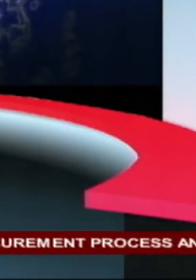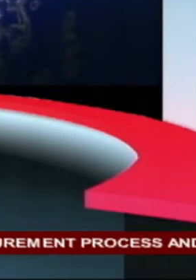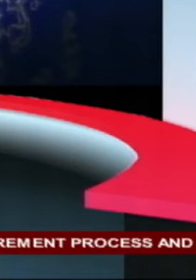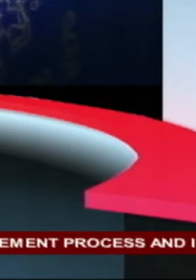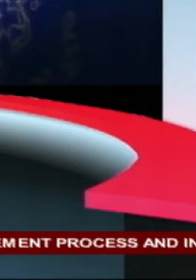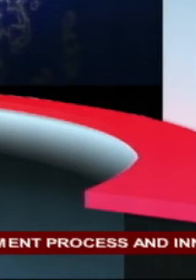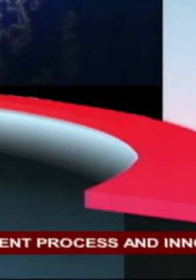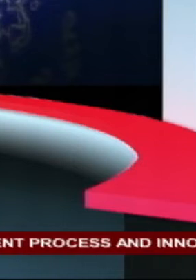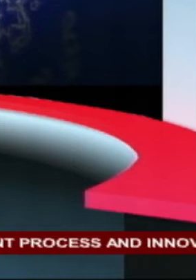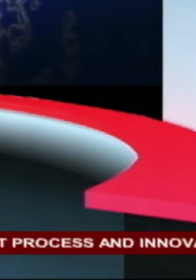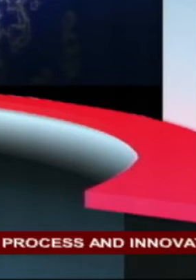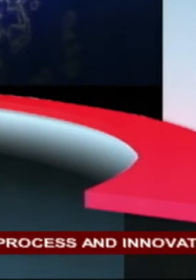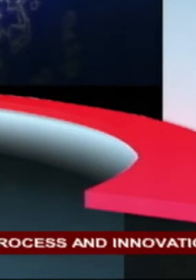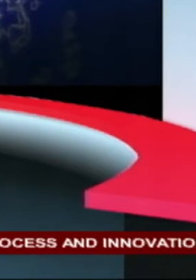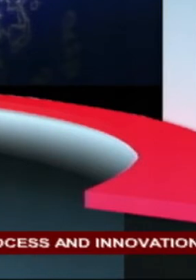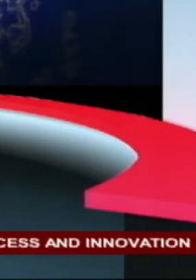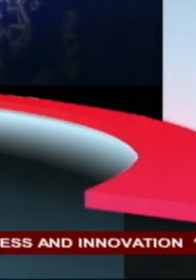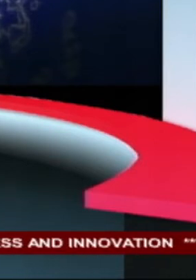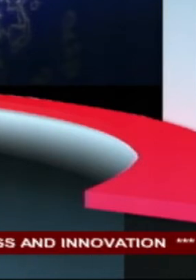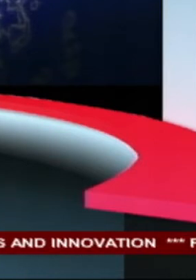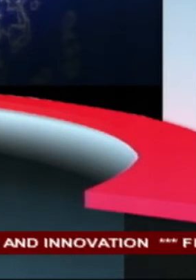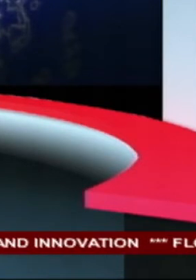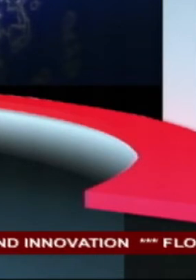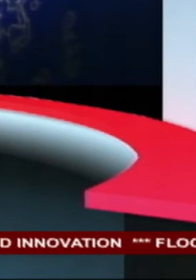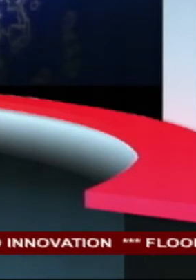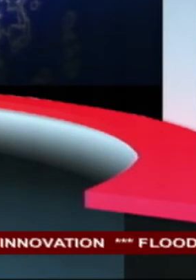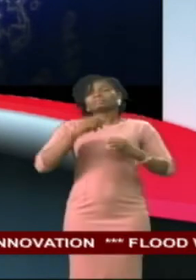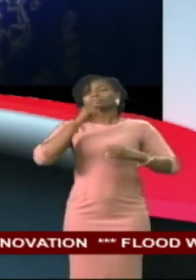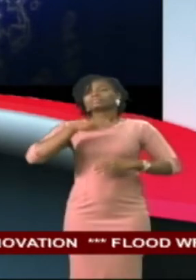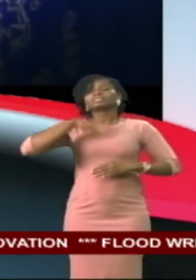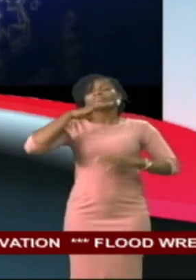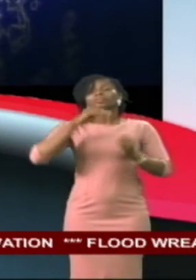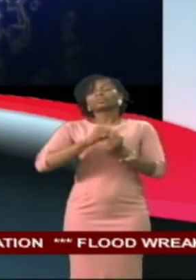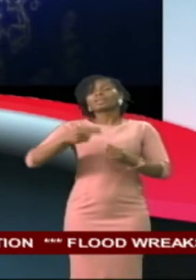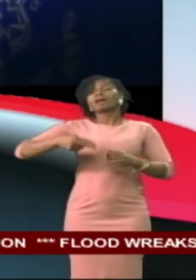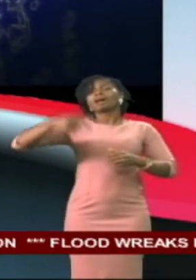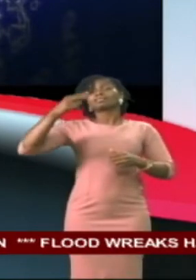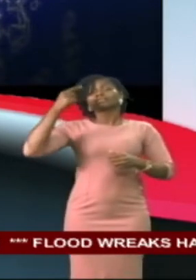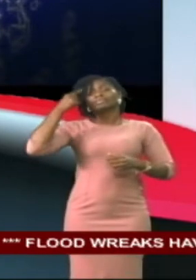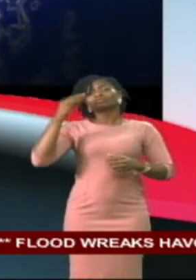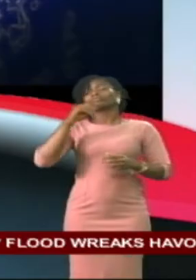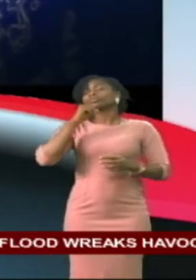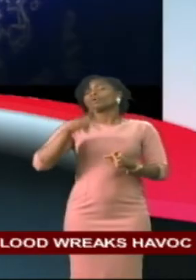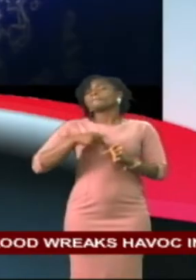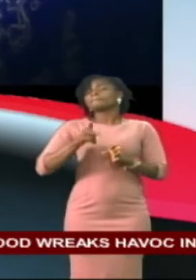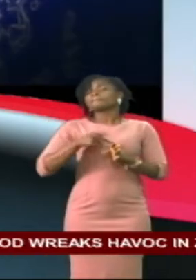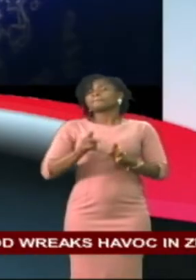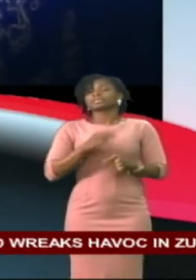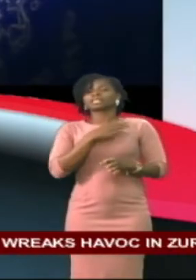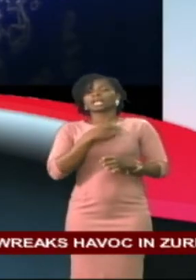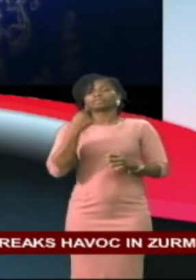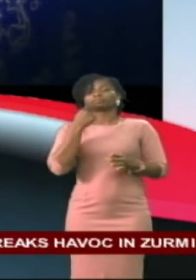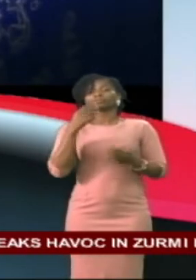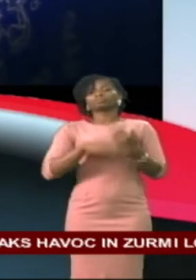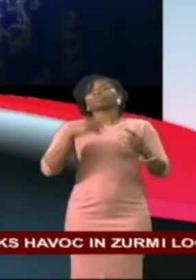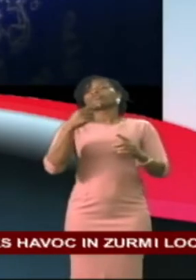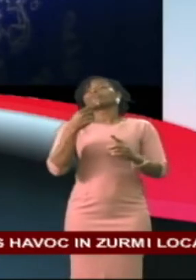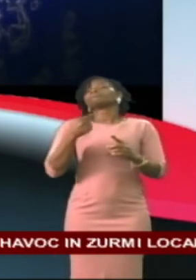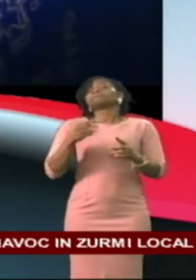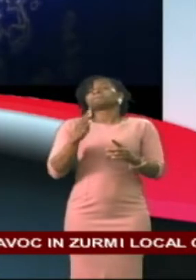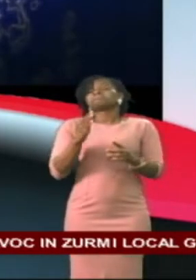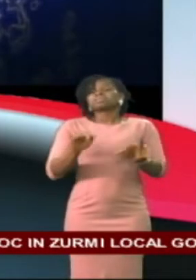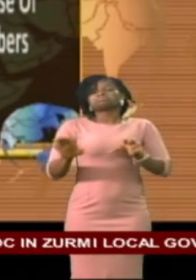the coronavirus lockdown, expressing satisfaction with the high sense of professionalism, commitment and patriotism